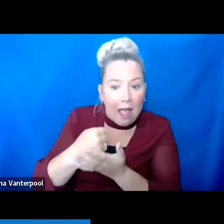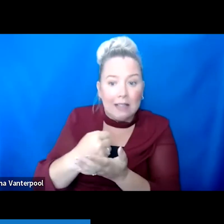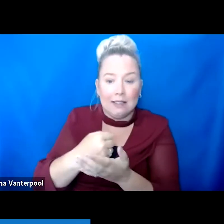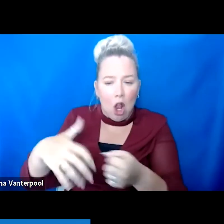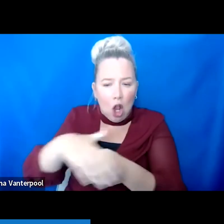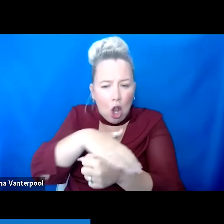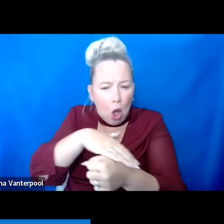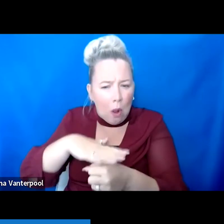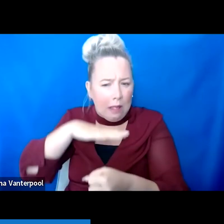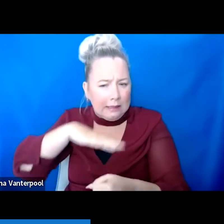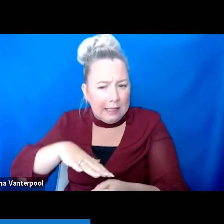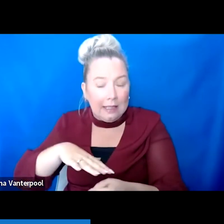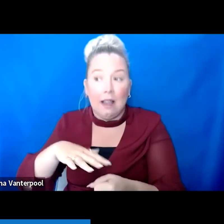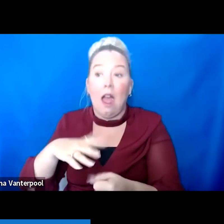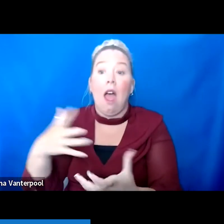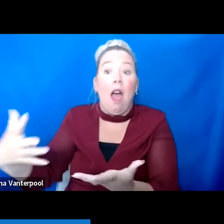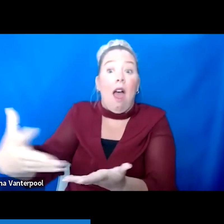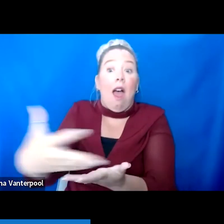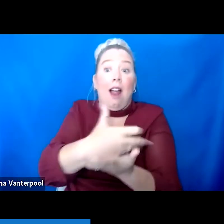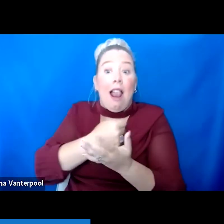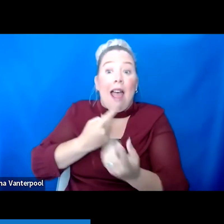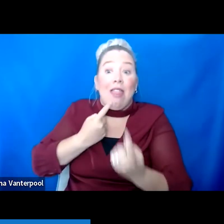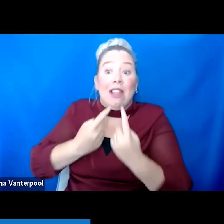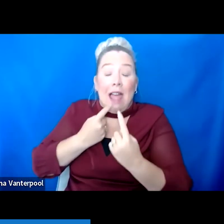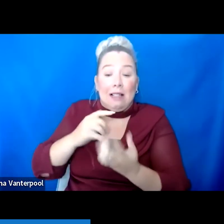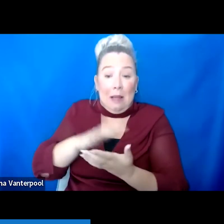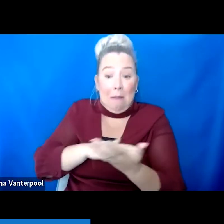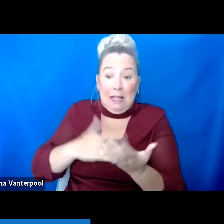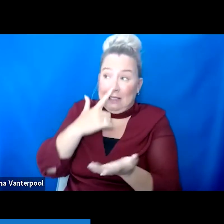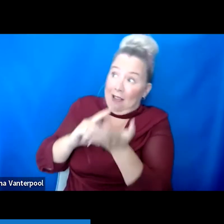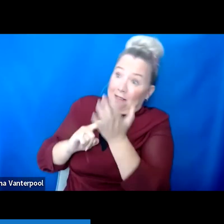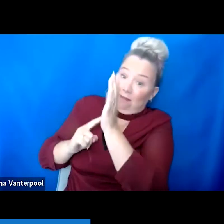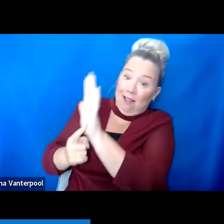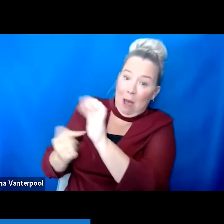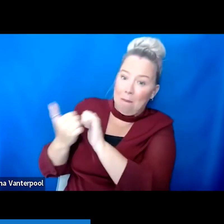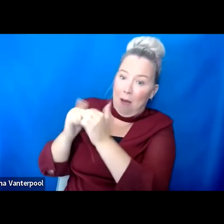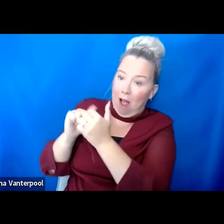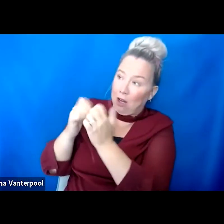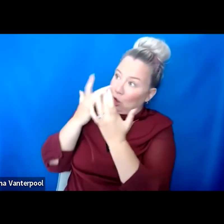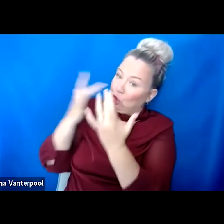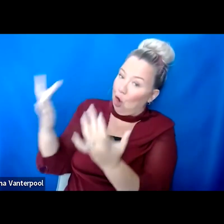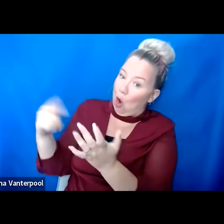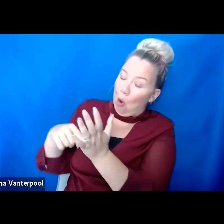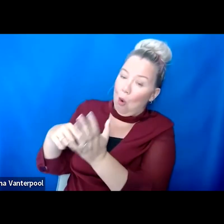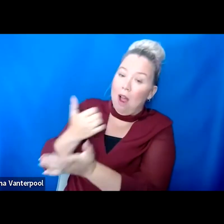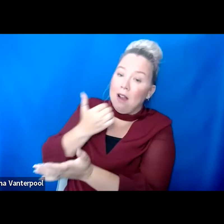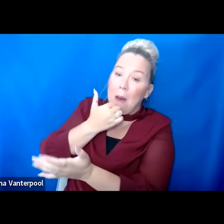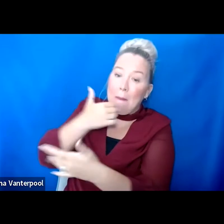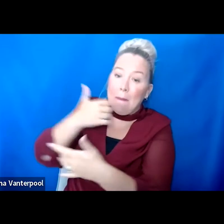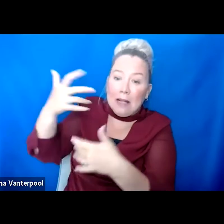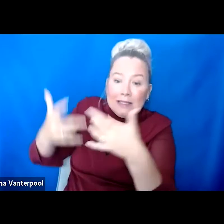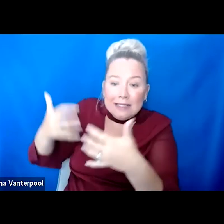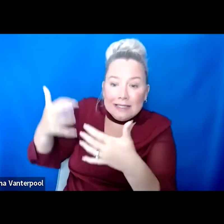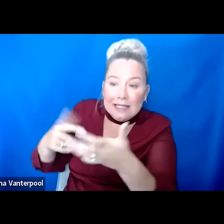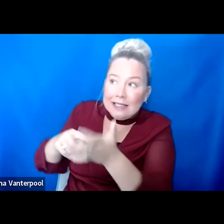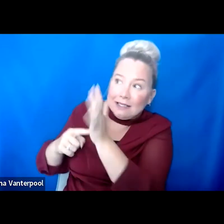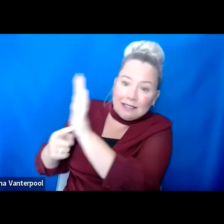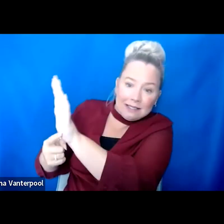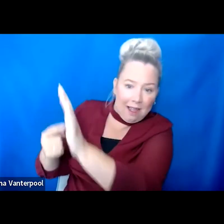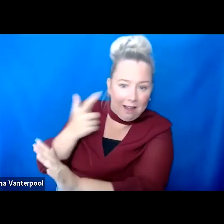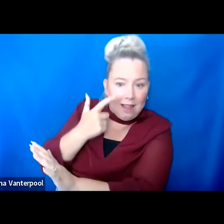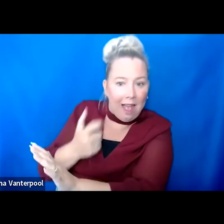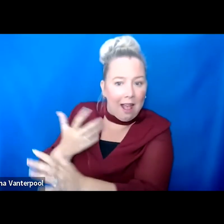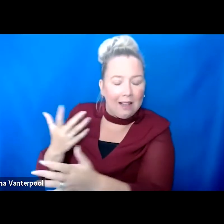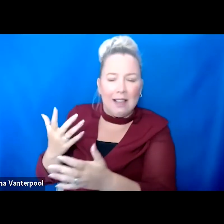helped us present that data to our partners locally, and also sort of supported me in not